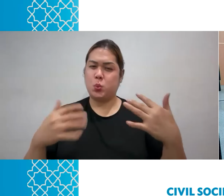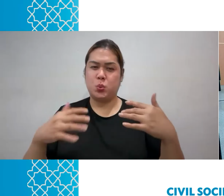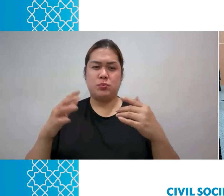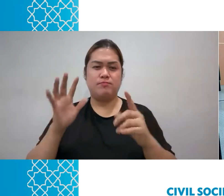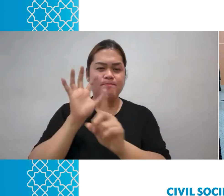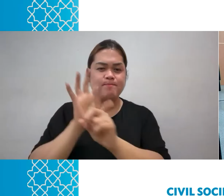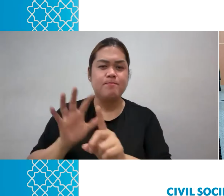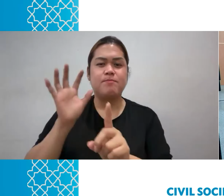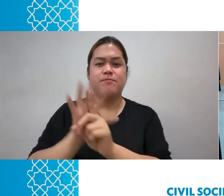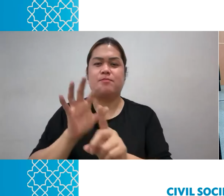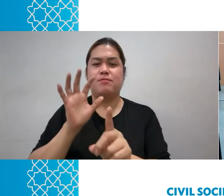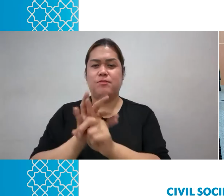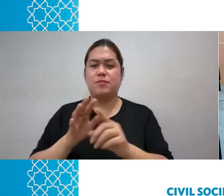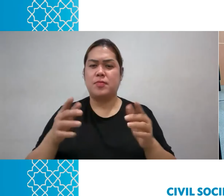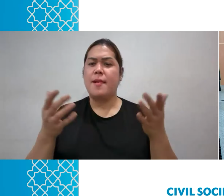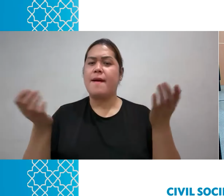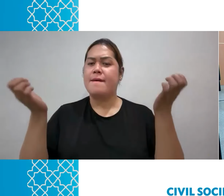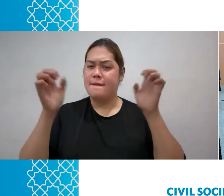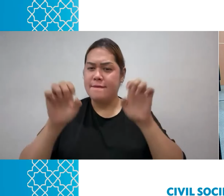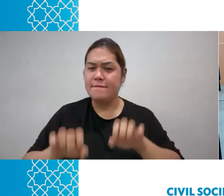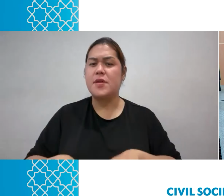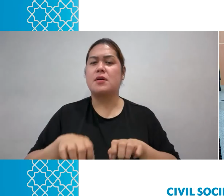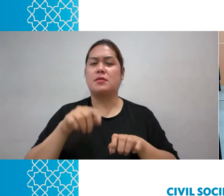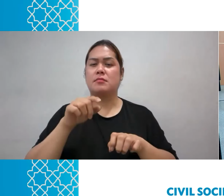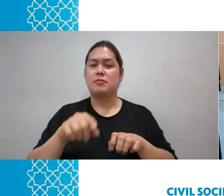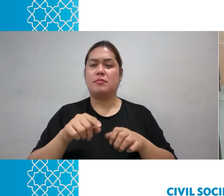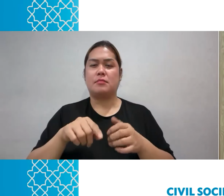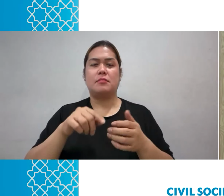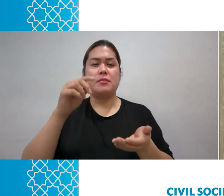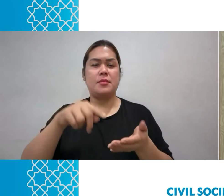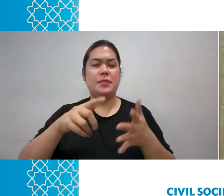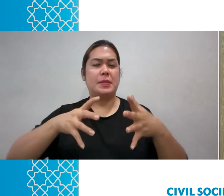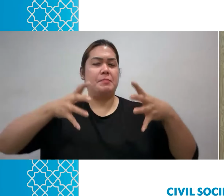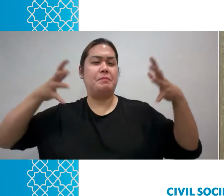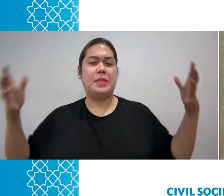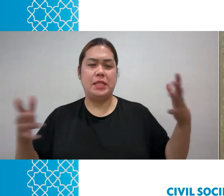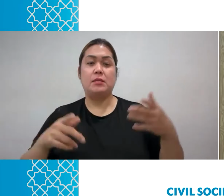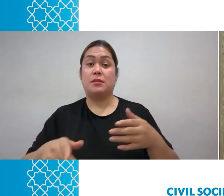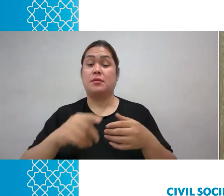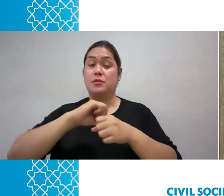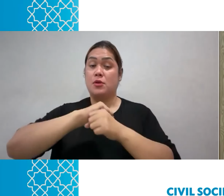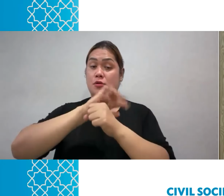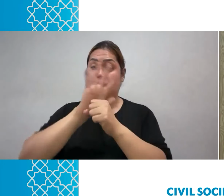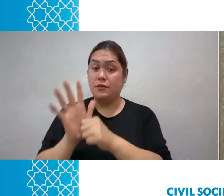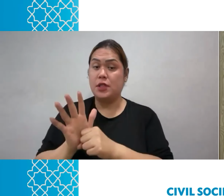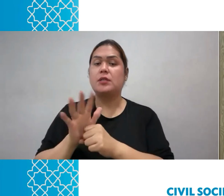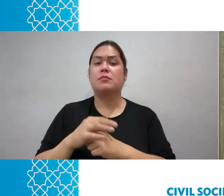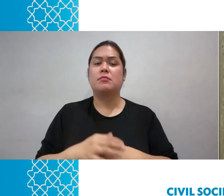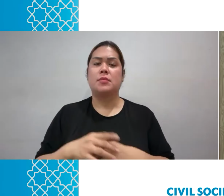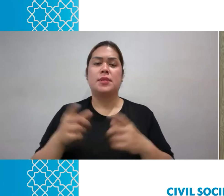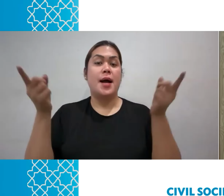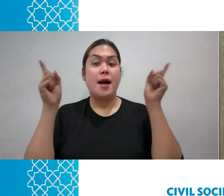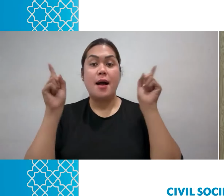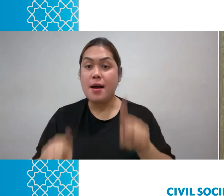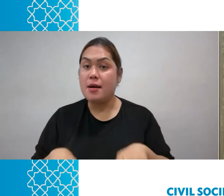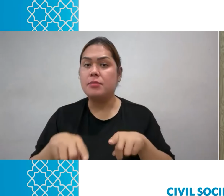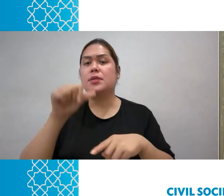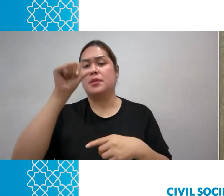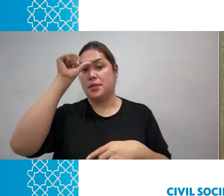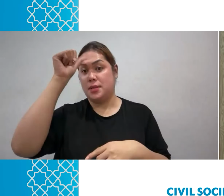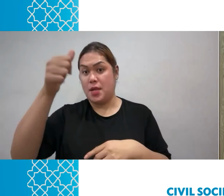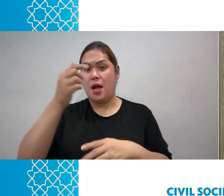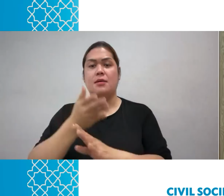lot in the capital city post-COVID, but pre-COVID it was happening a lot in India. So we really